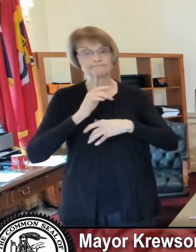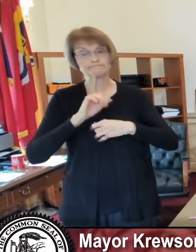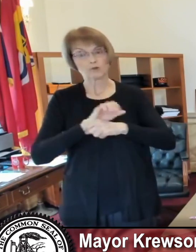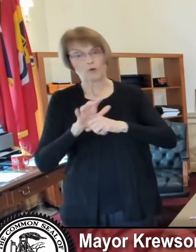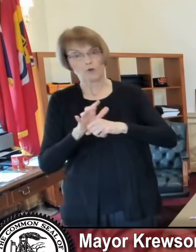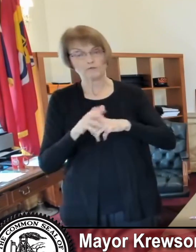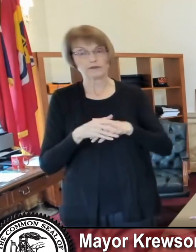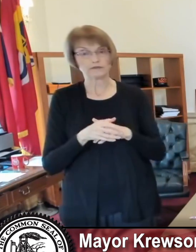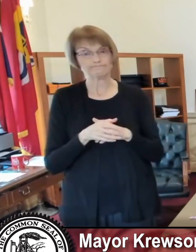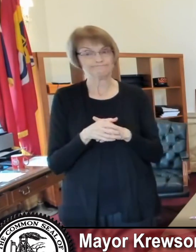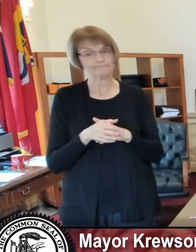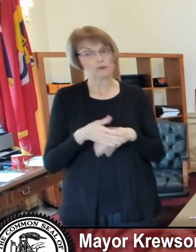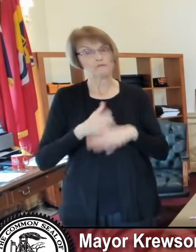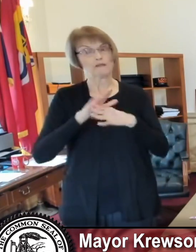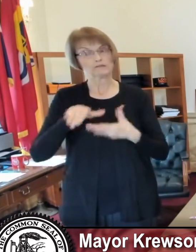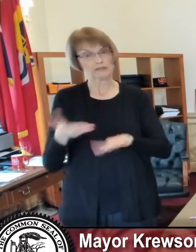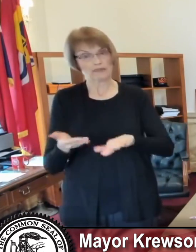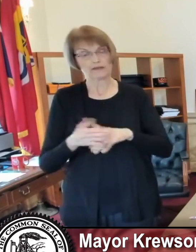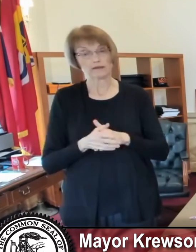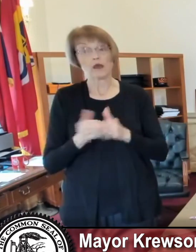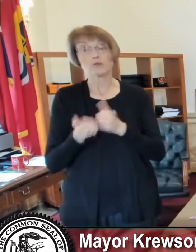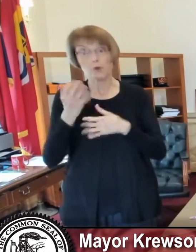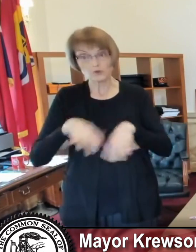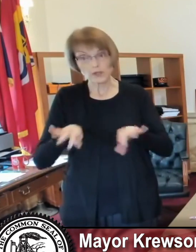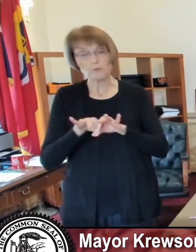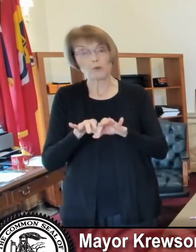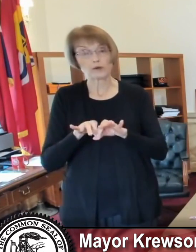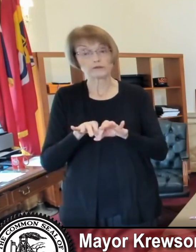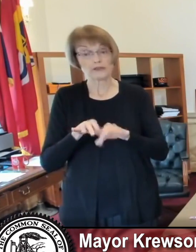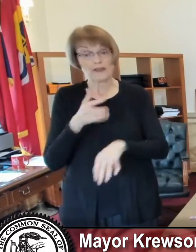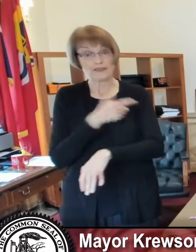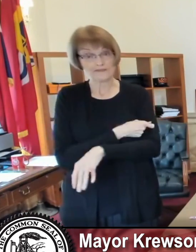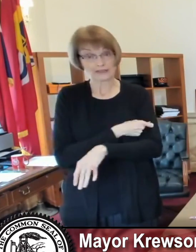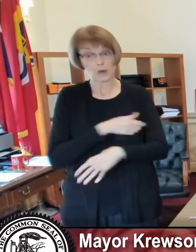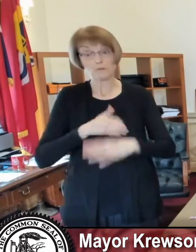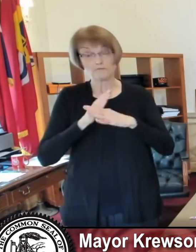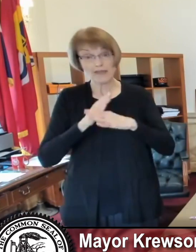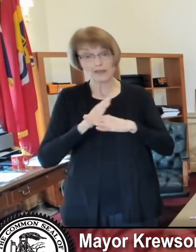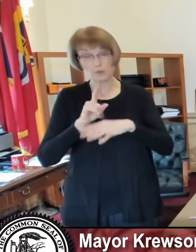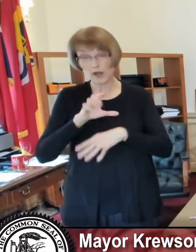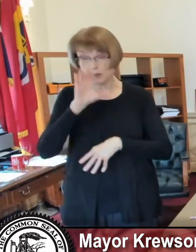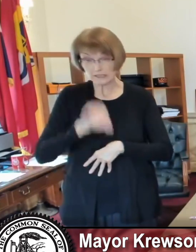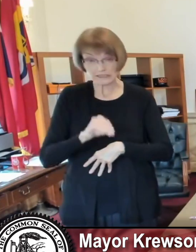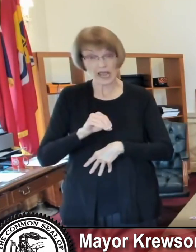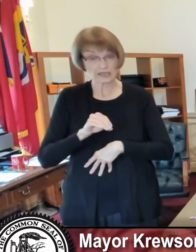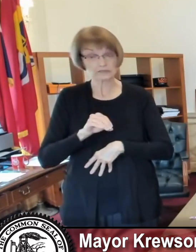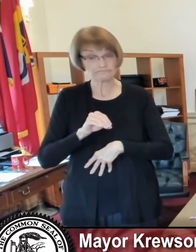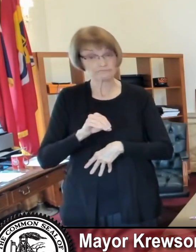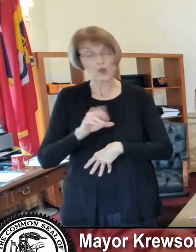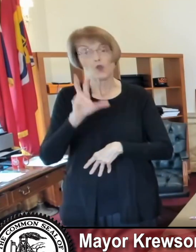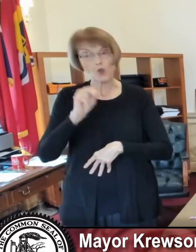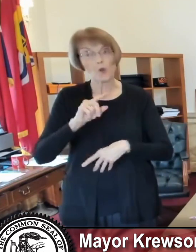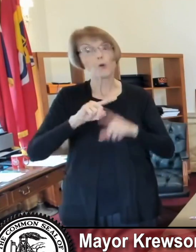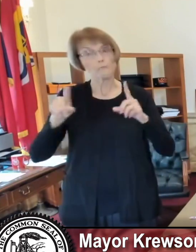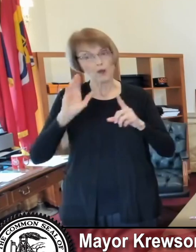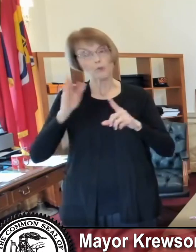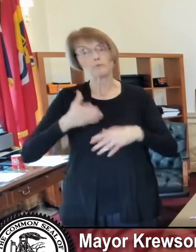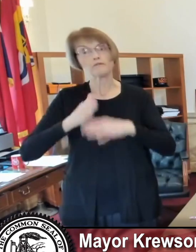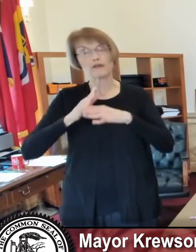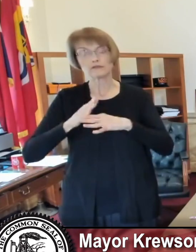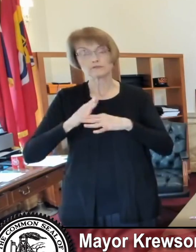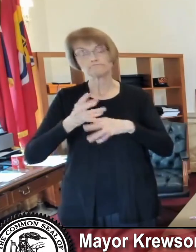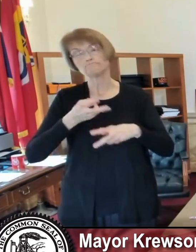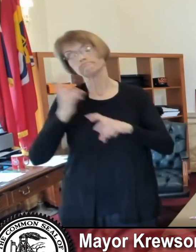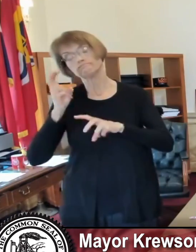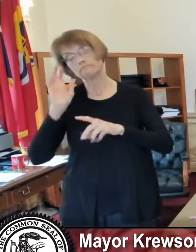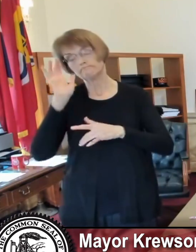that's the most important thing. Does the vaccine keep you from getting really sick? And the Johnson & Johnson has